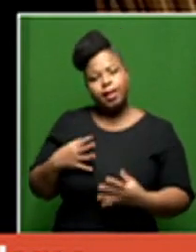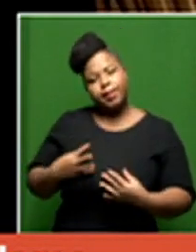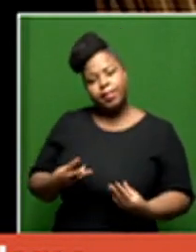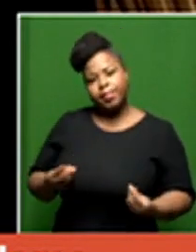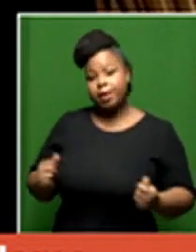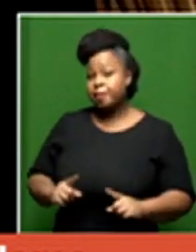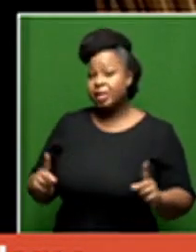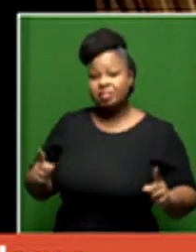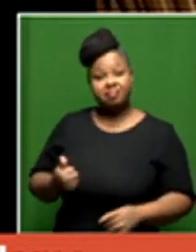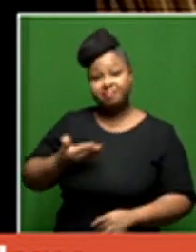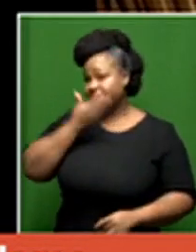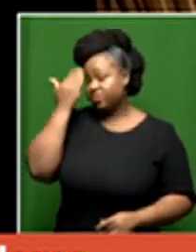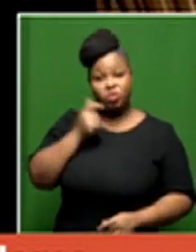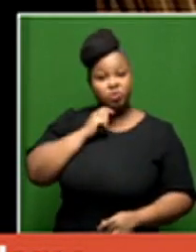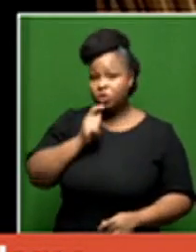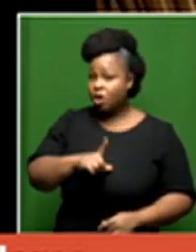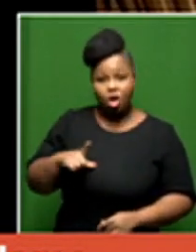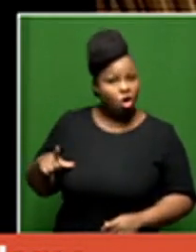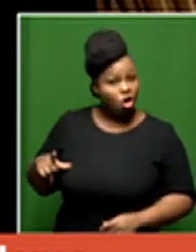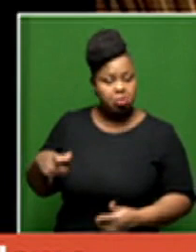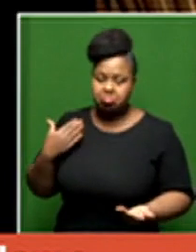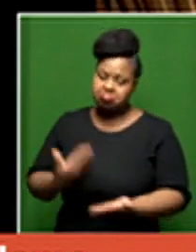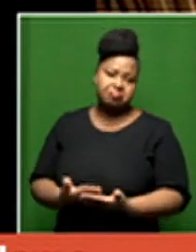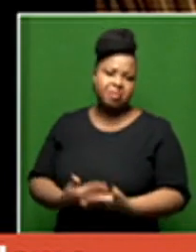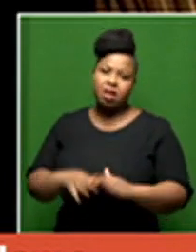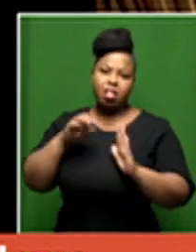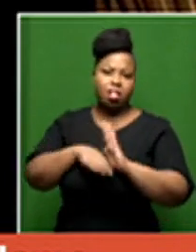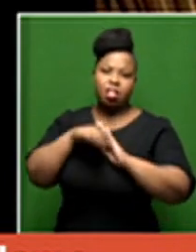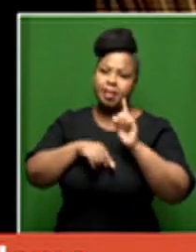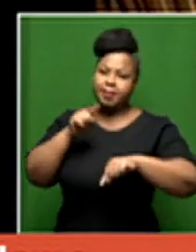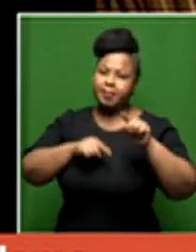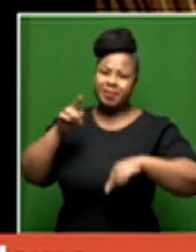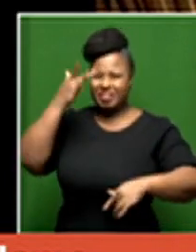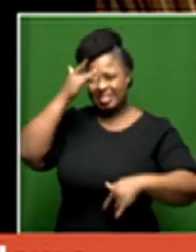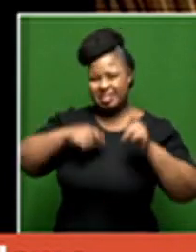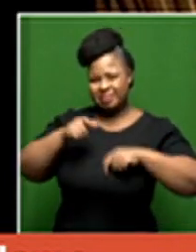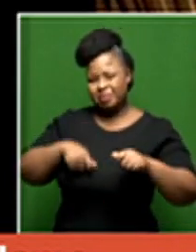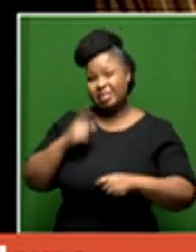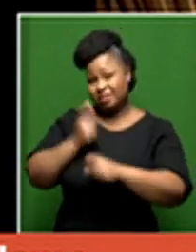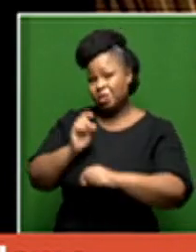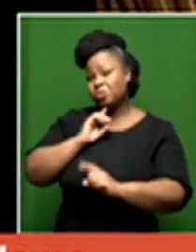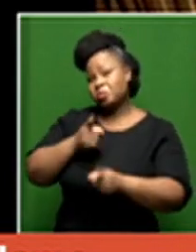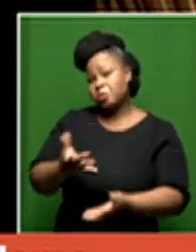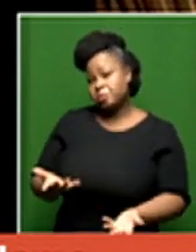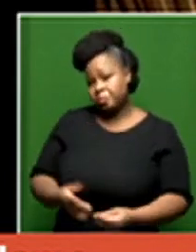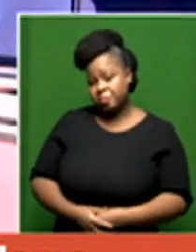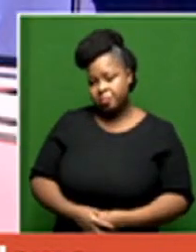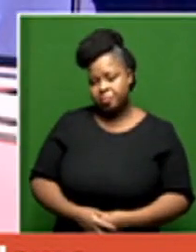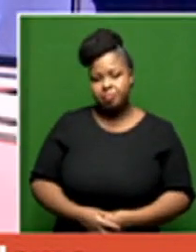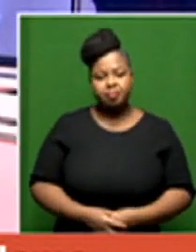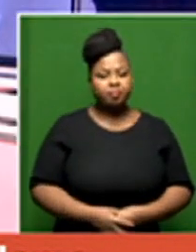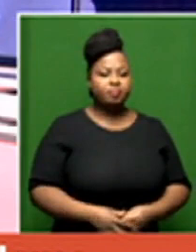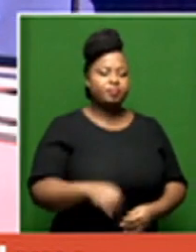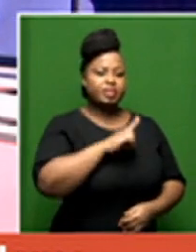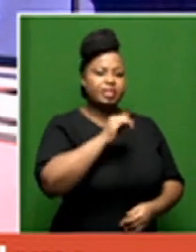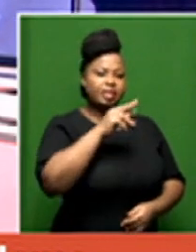we have absolutely no idea of how long. It can vary from patient to patient. So it's a very difficult question to answer. We have